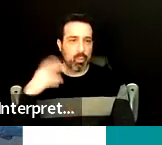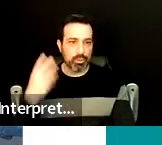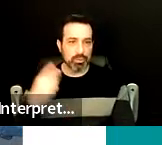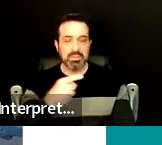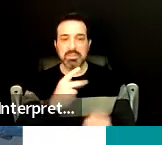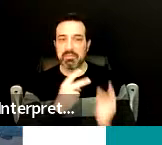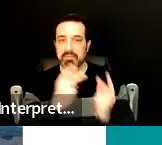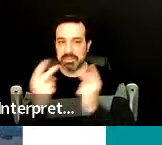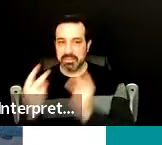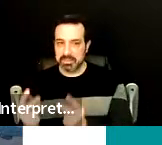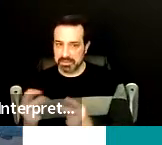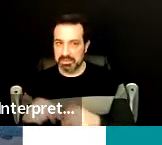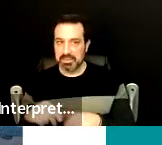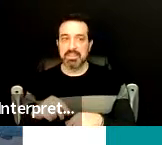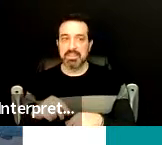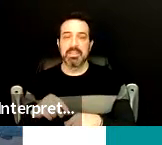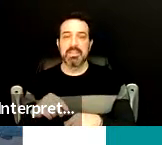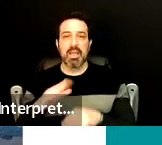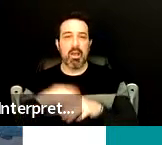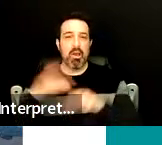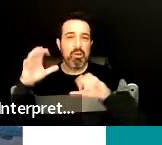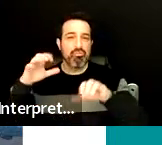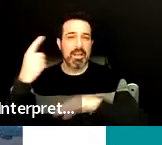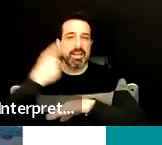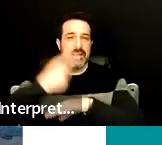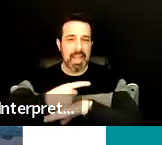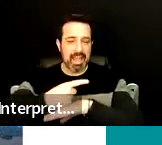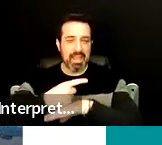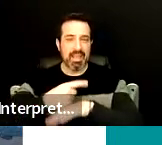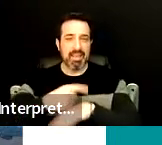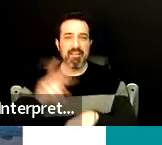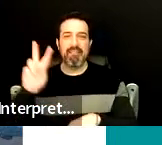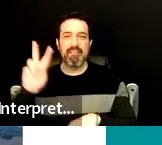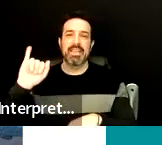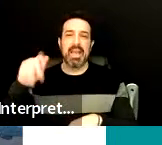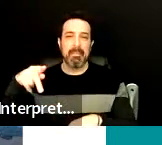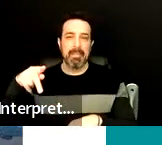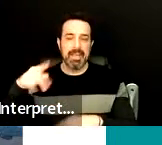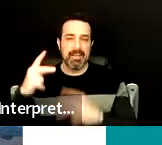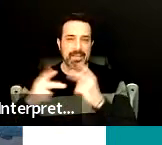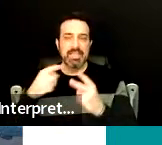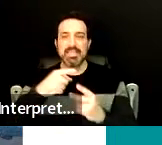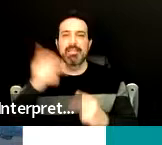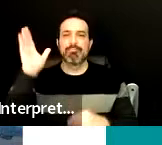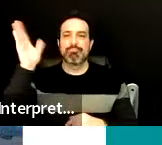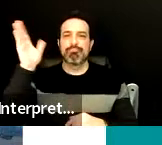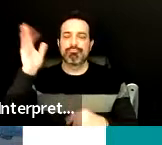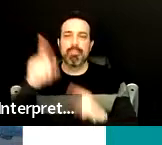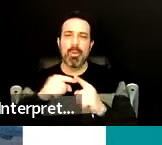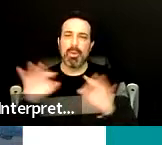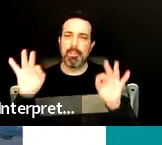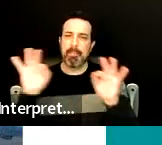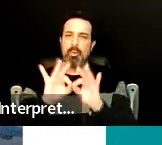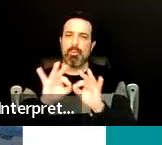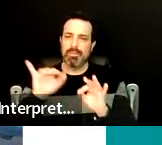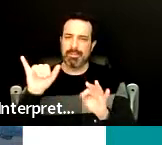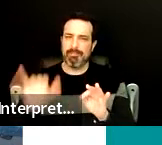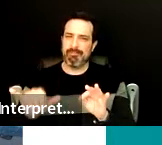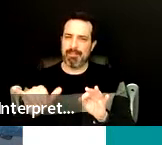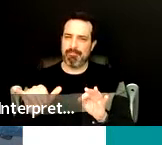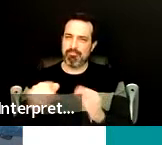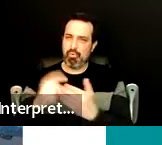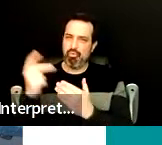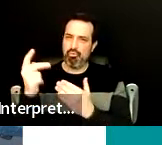came down on a rainy day and spoke about the importance of this